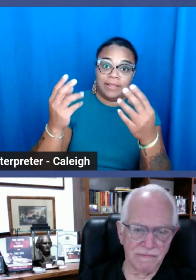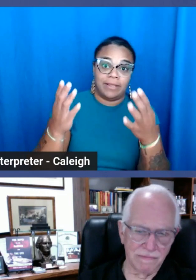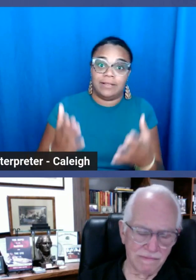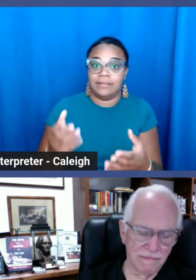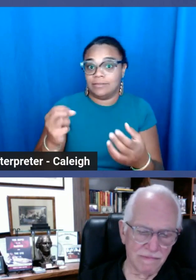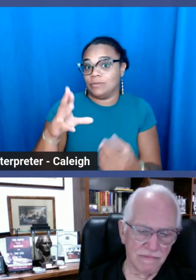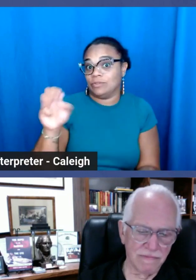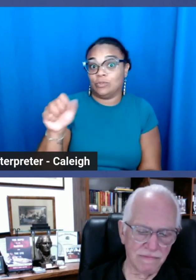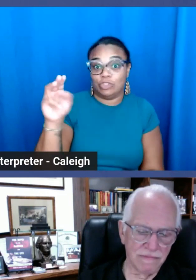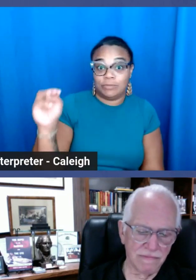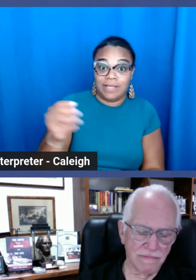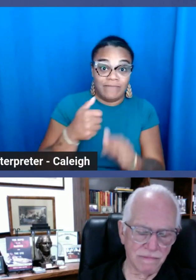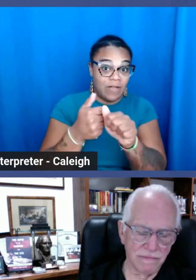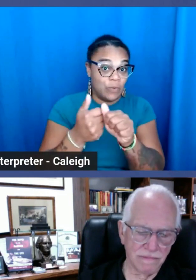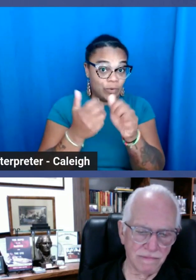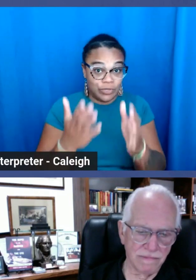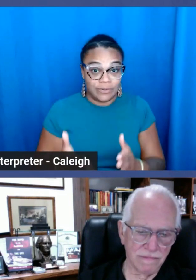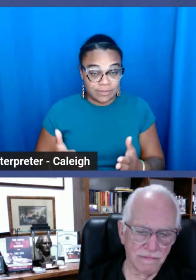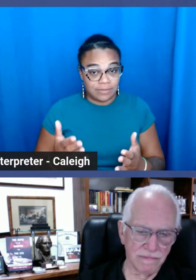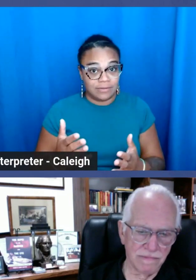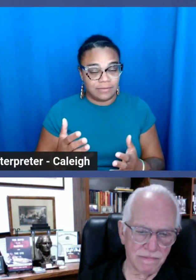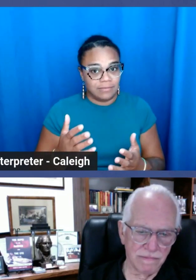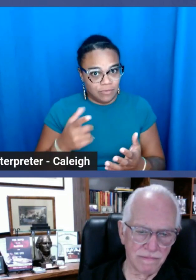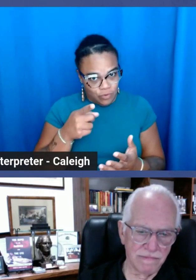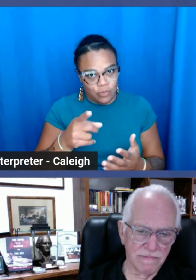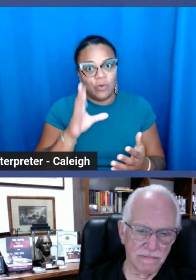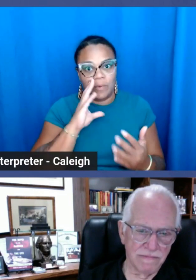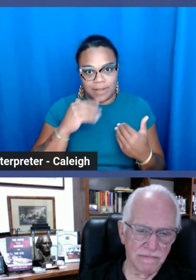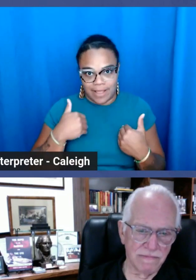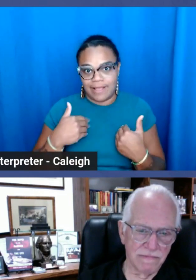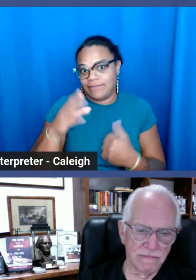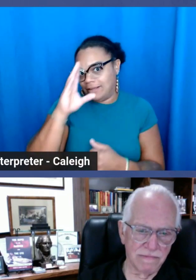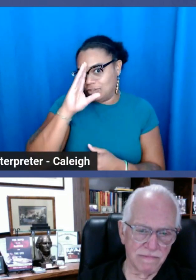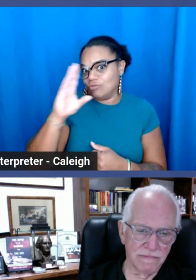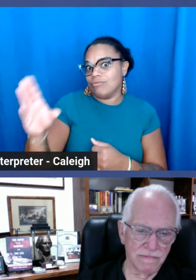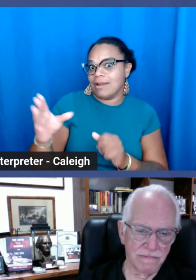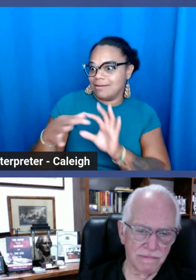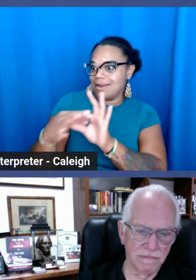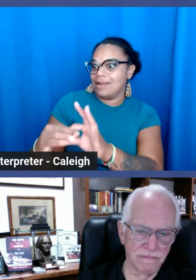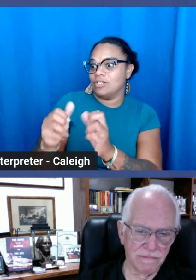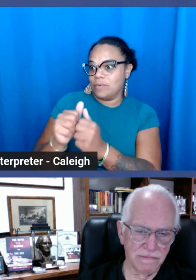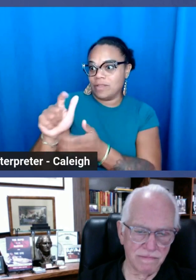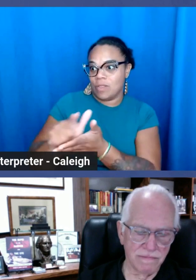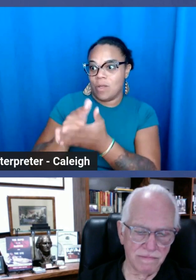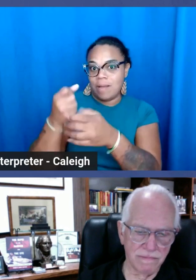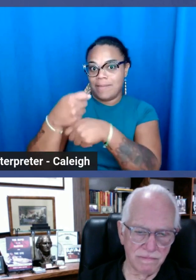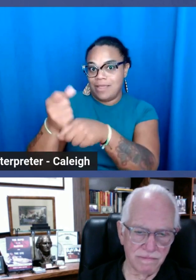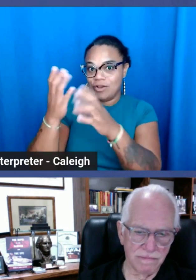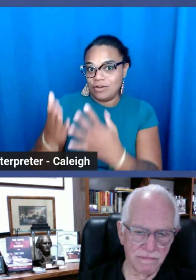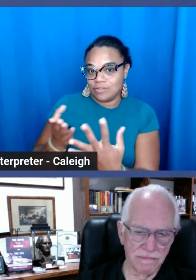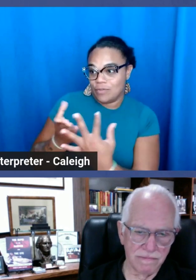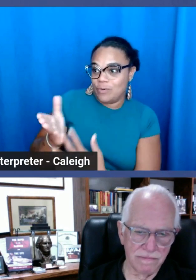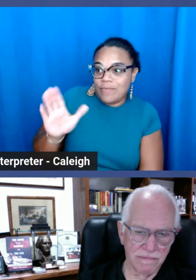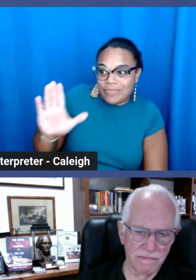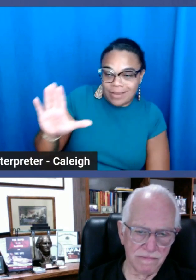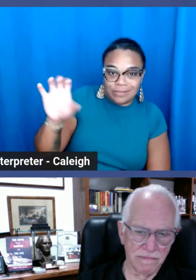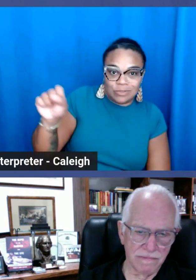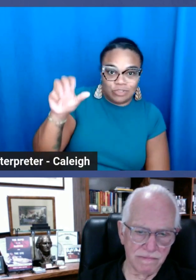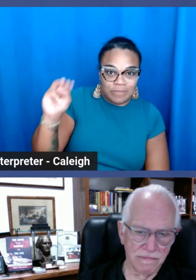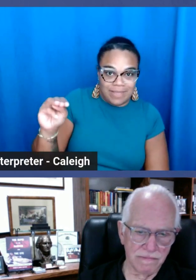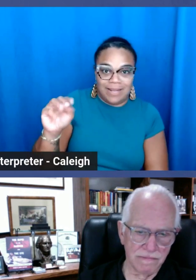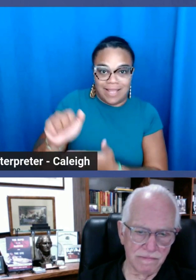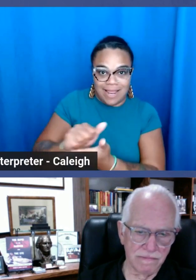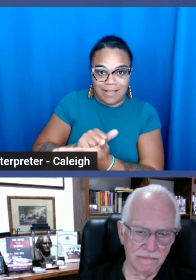a direct line to lawmakers through their social media accounts now. And in one of the states,